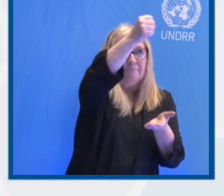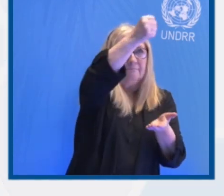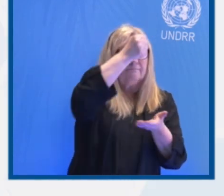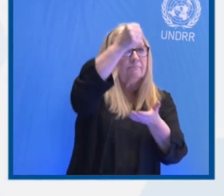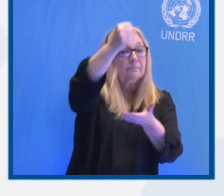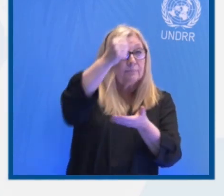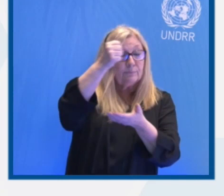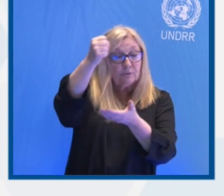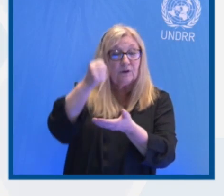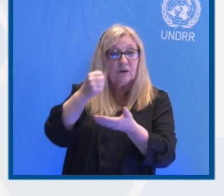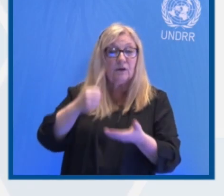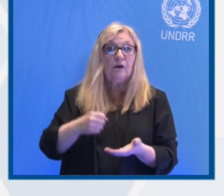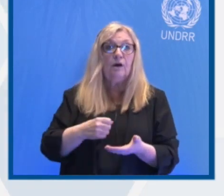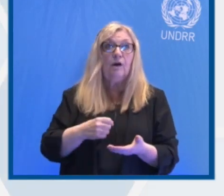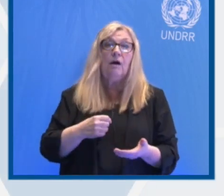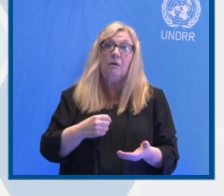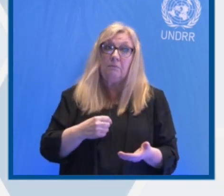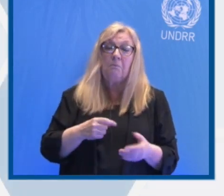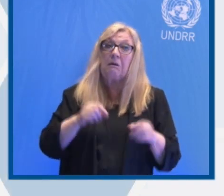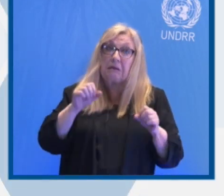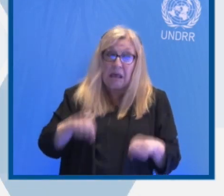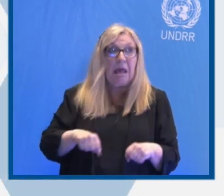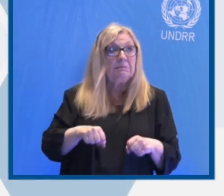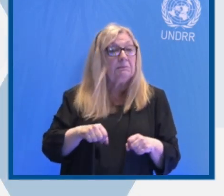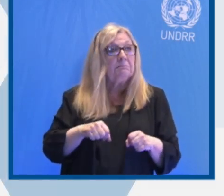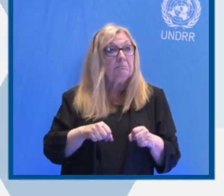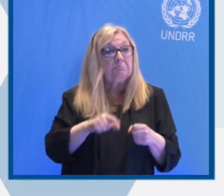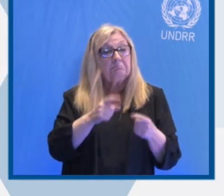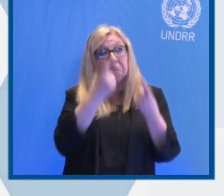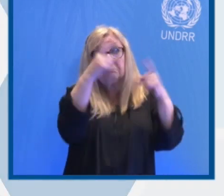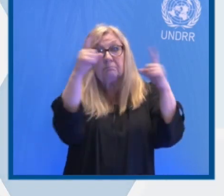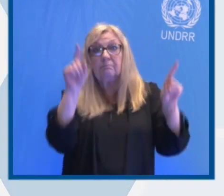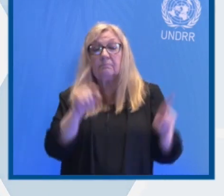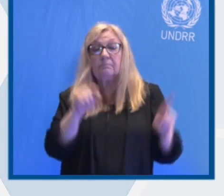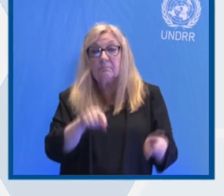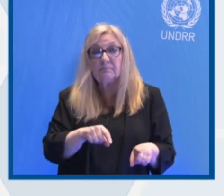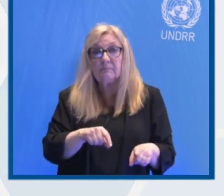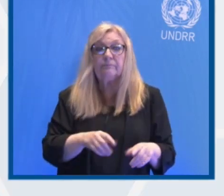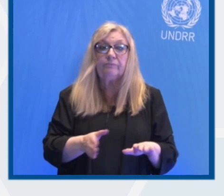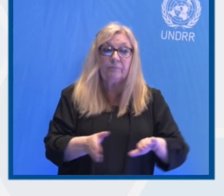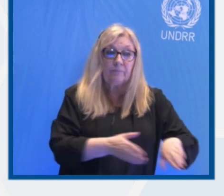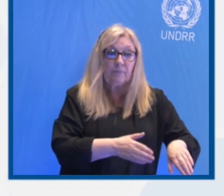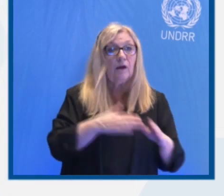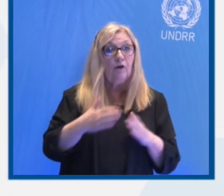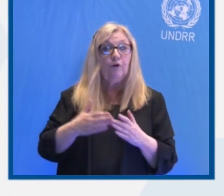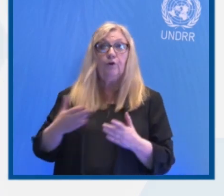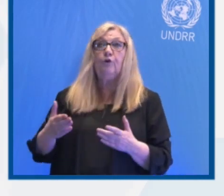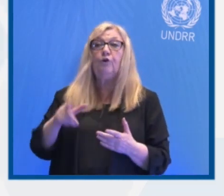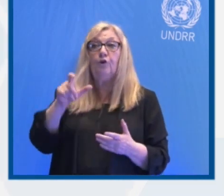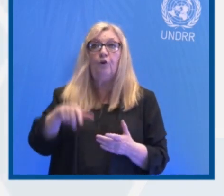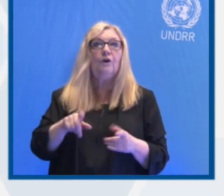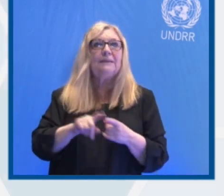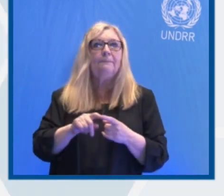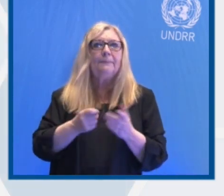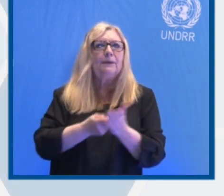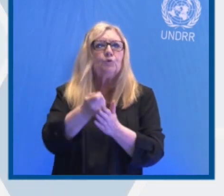think, can work. There are also models that can use insurance to essentially guarantee the